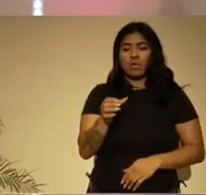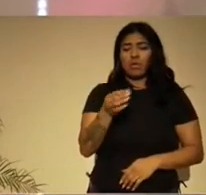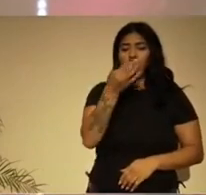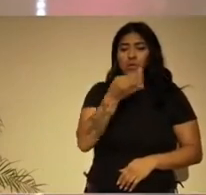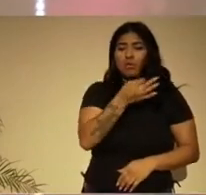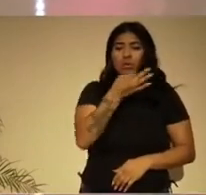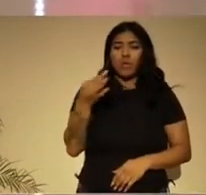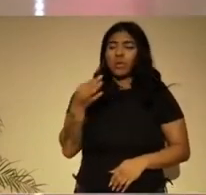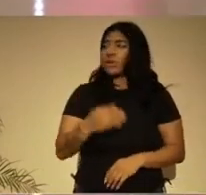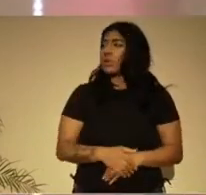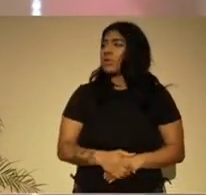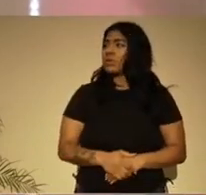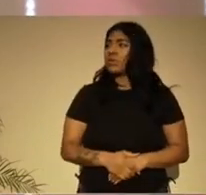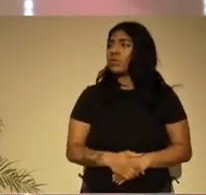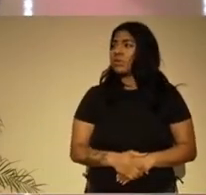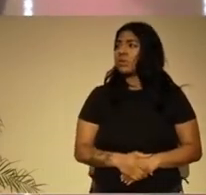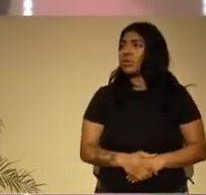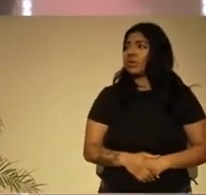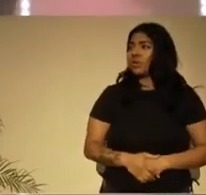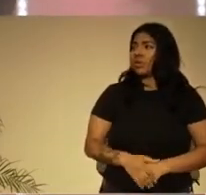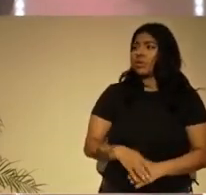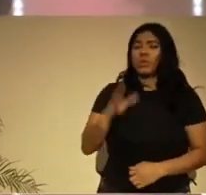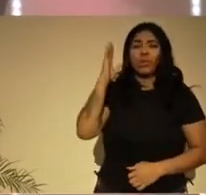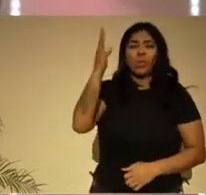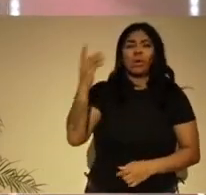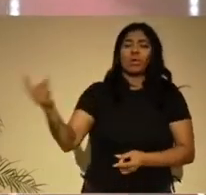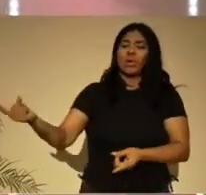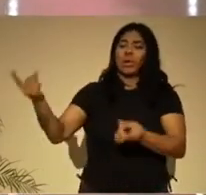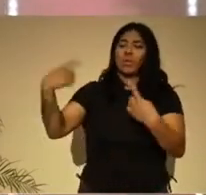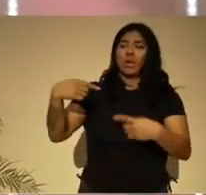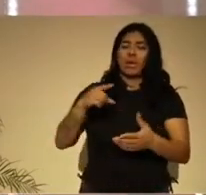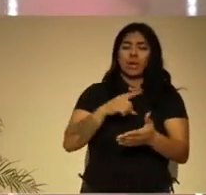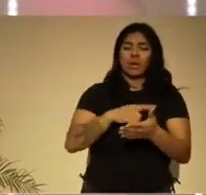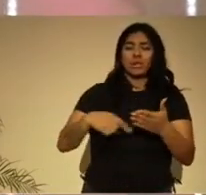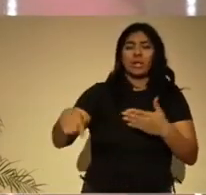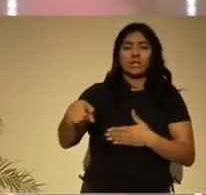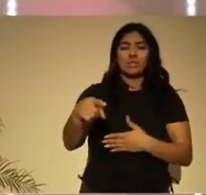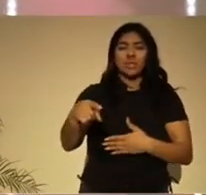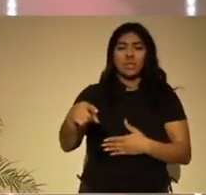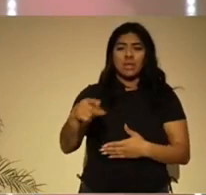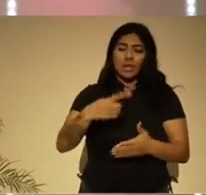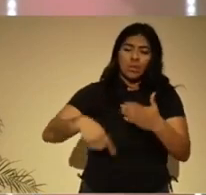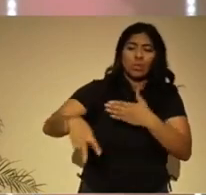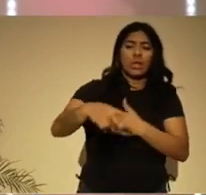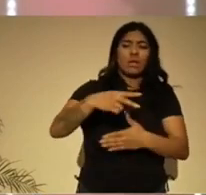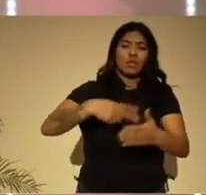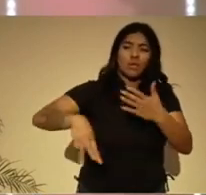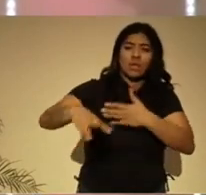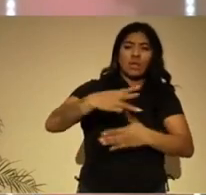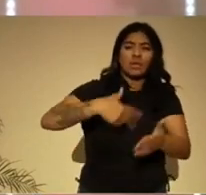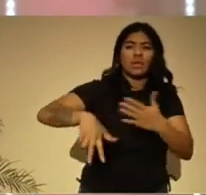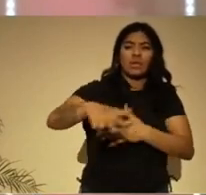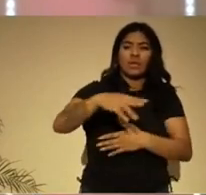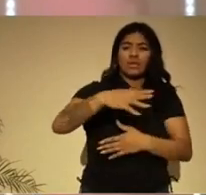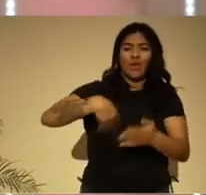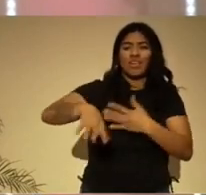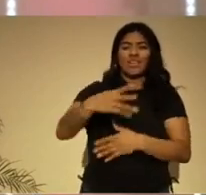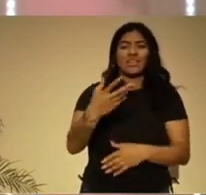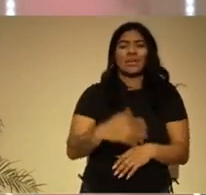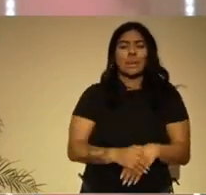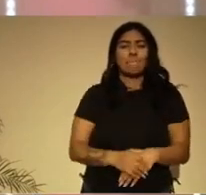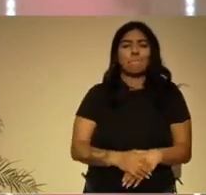today. You will have to come back next week. And the week after, and the week after, and the week